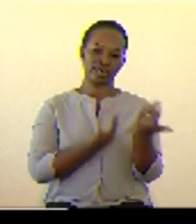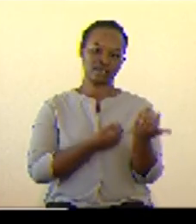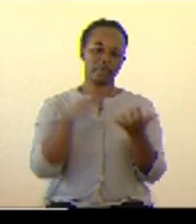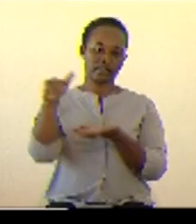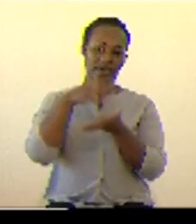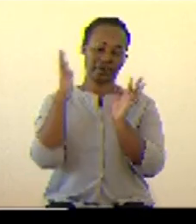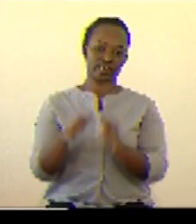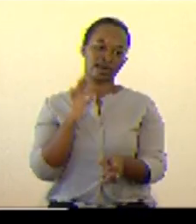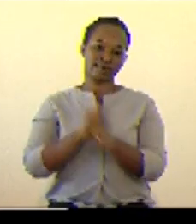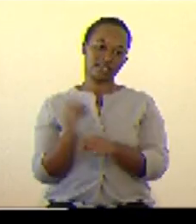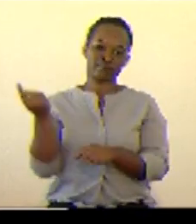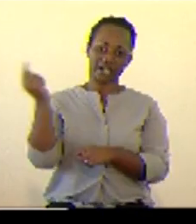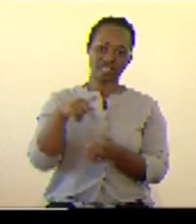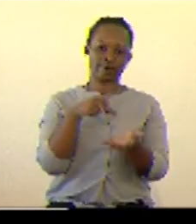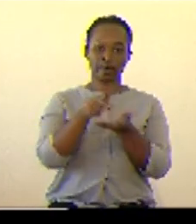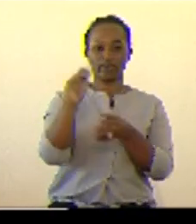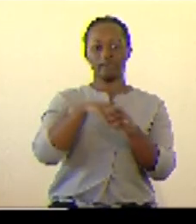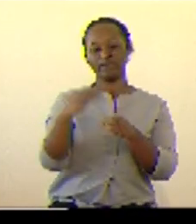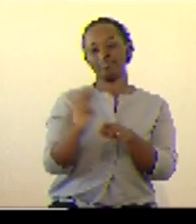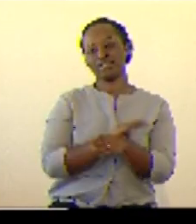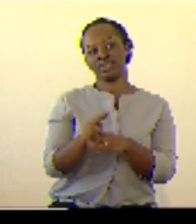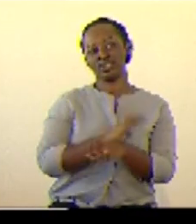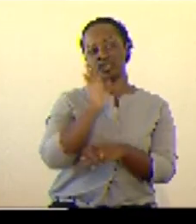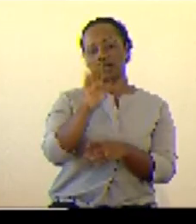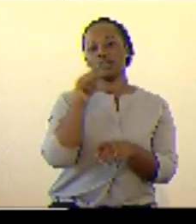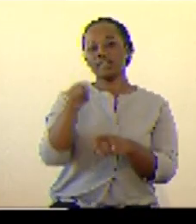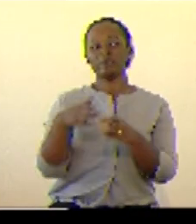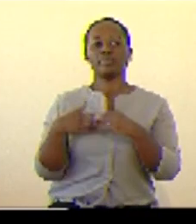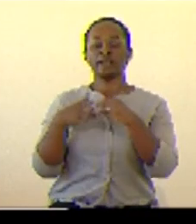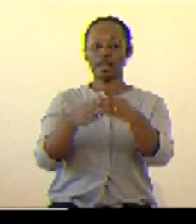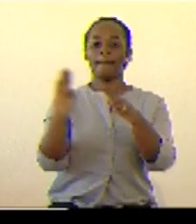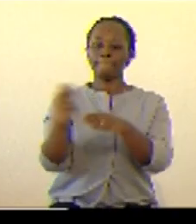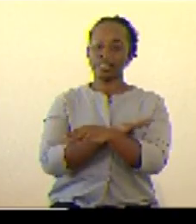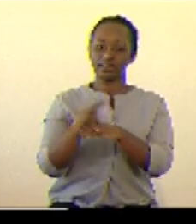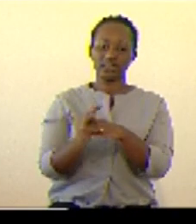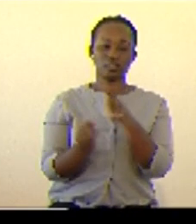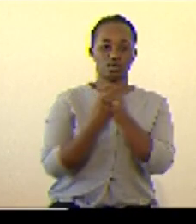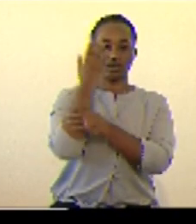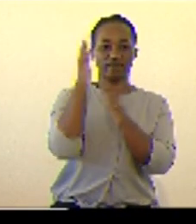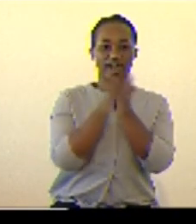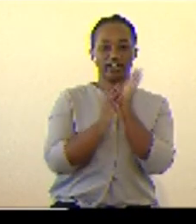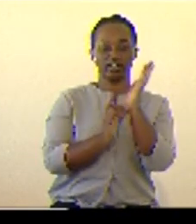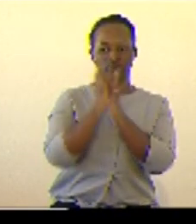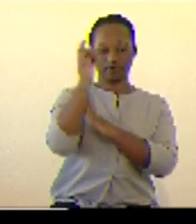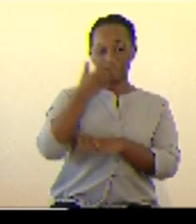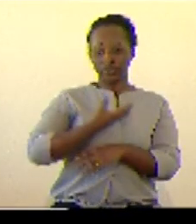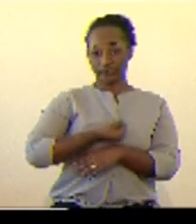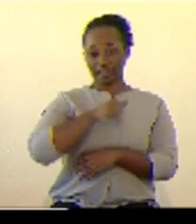come and buy your business products, which leads to business growth and development. We have